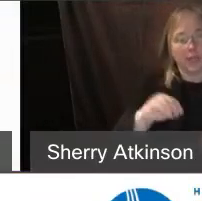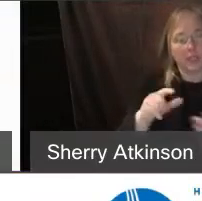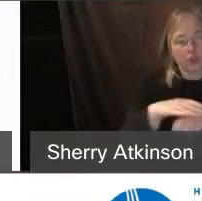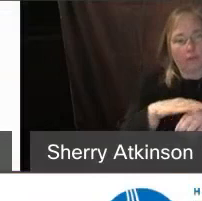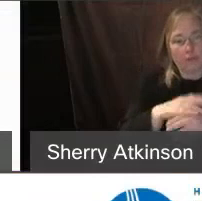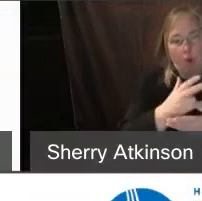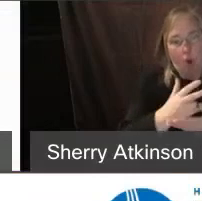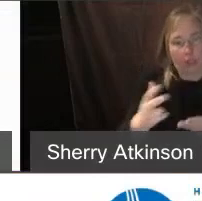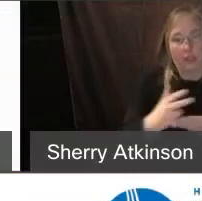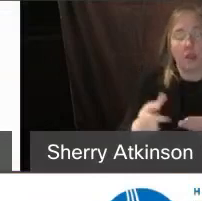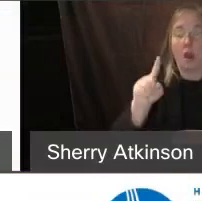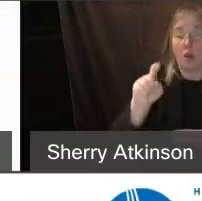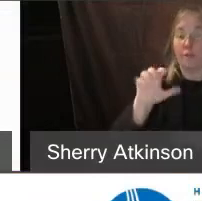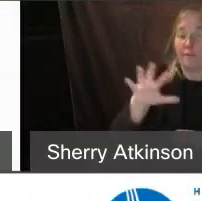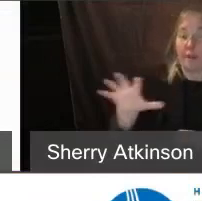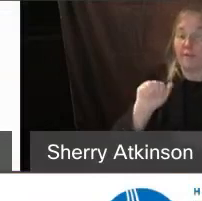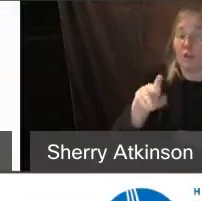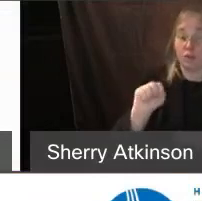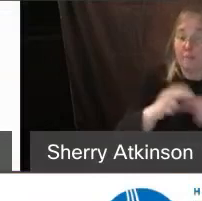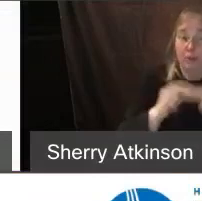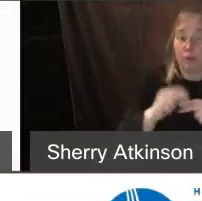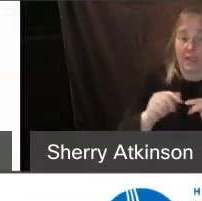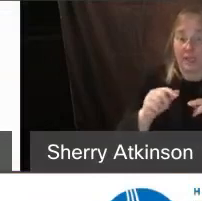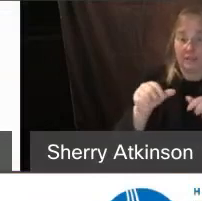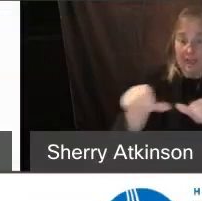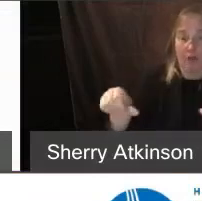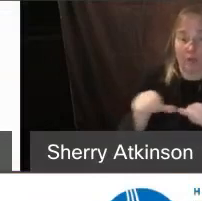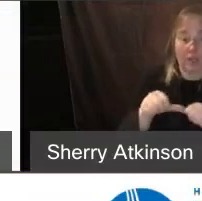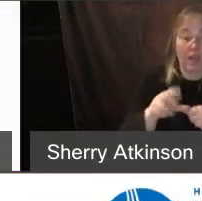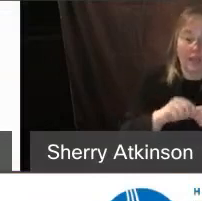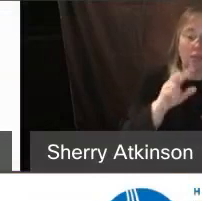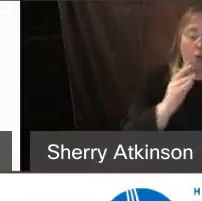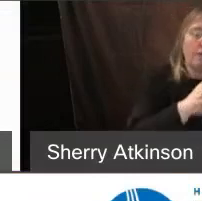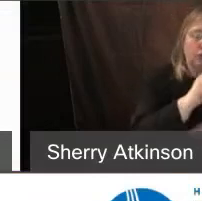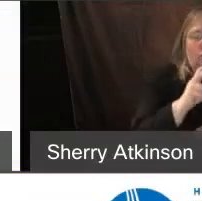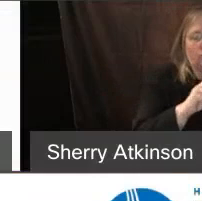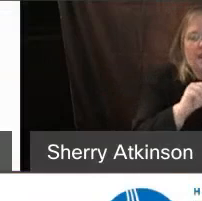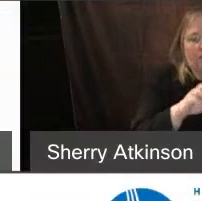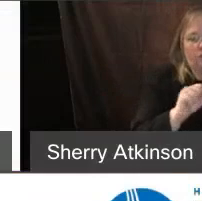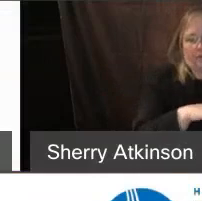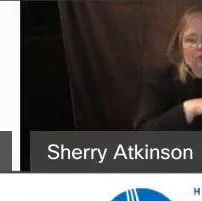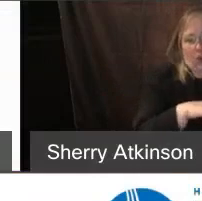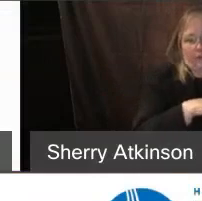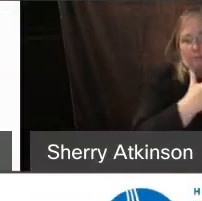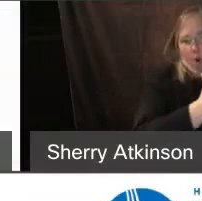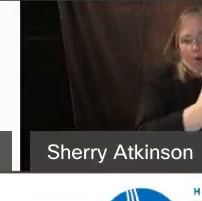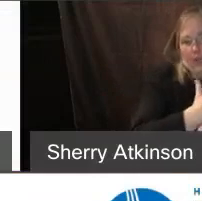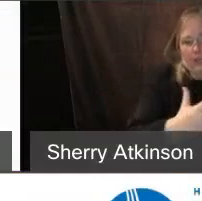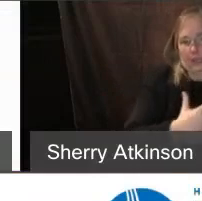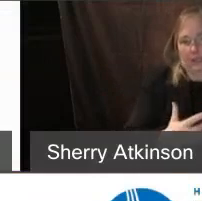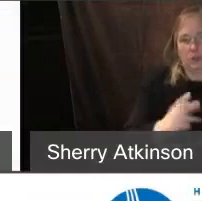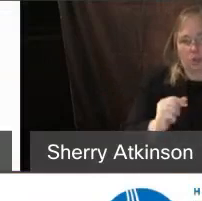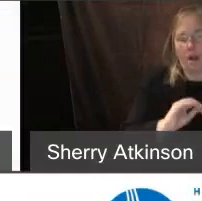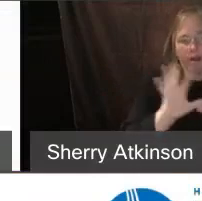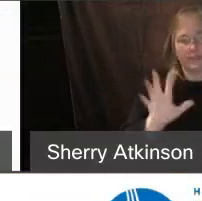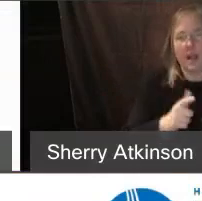of building footprint in Gateway. There's over 200 acres of just surface parking. So obviously, a lot of